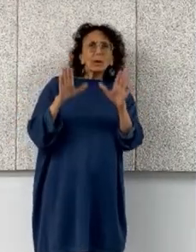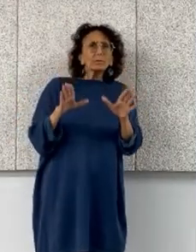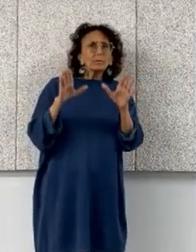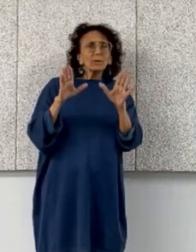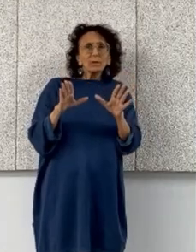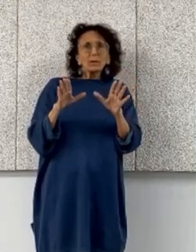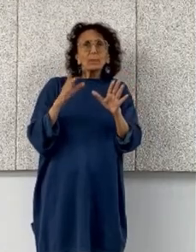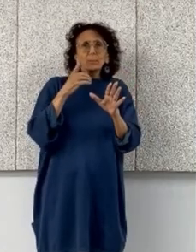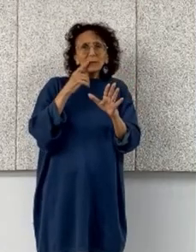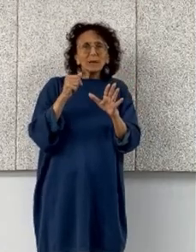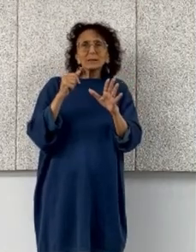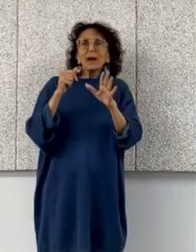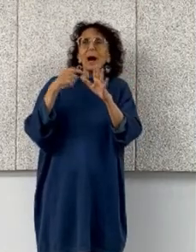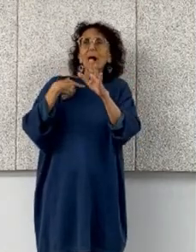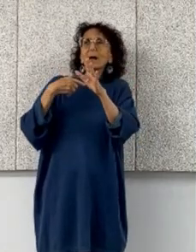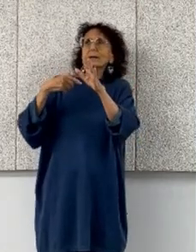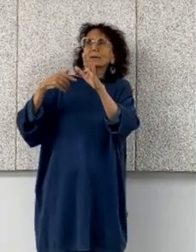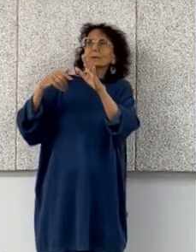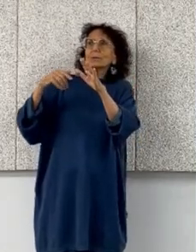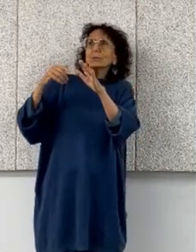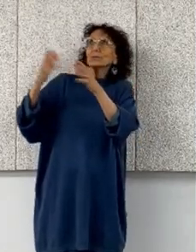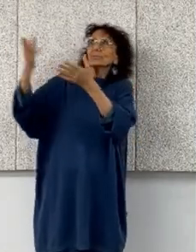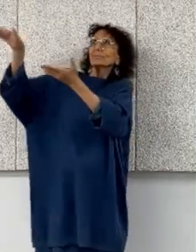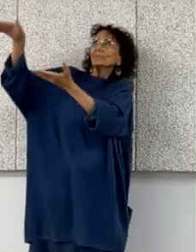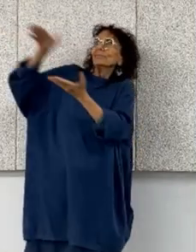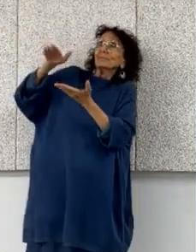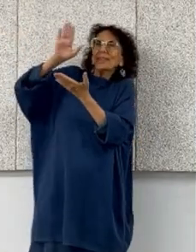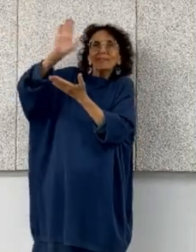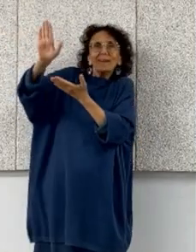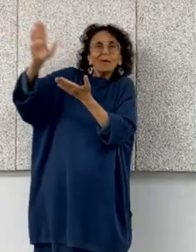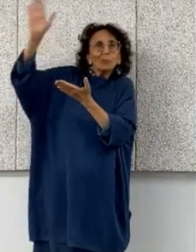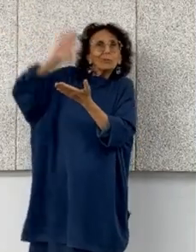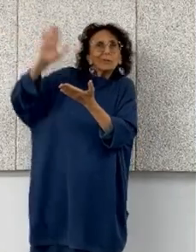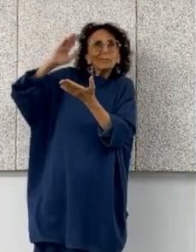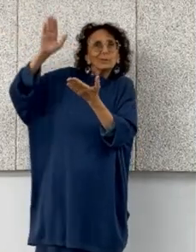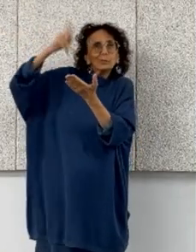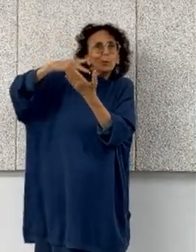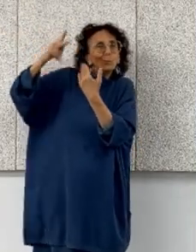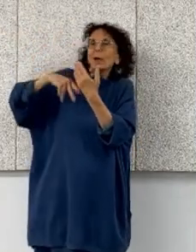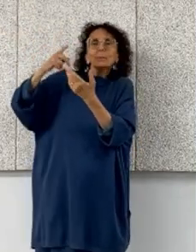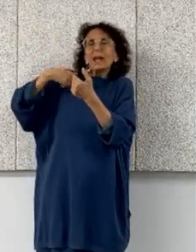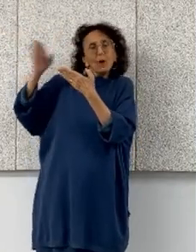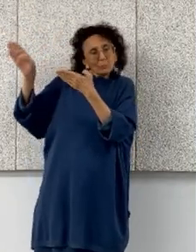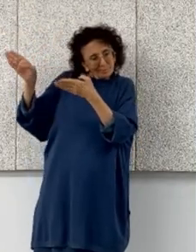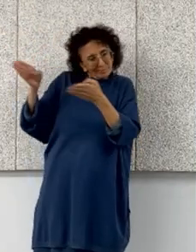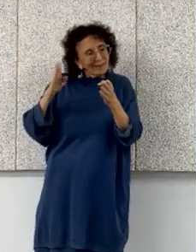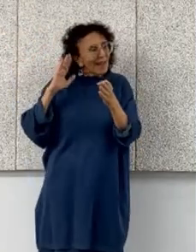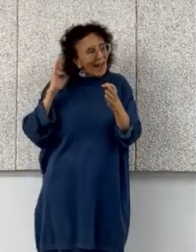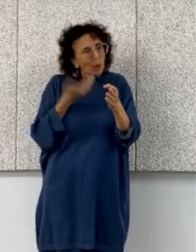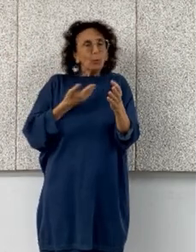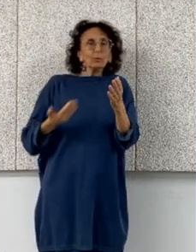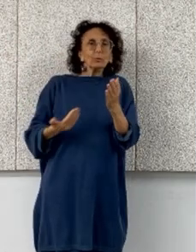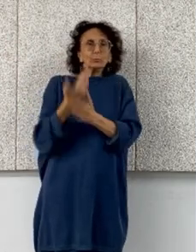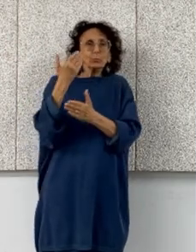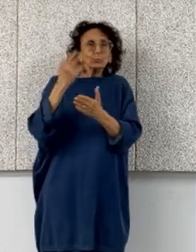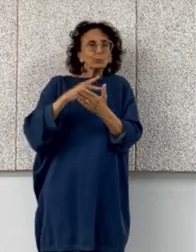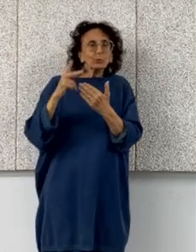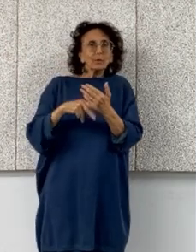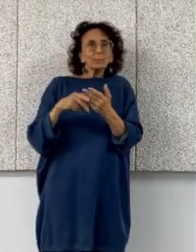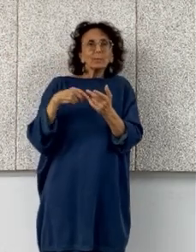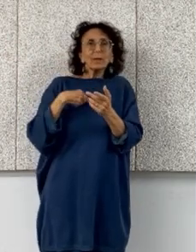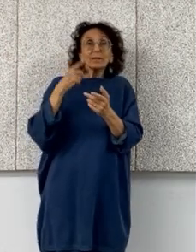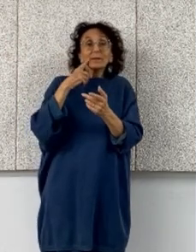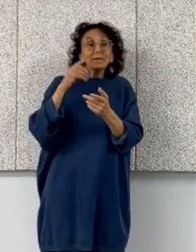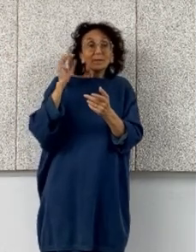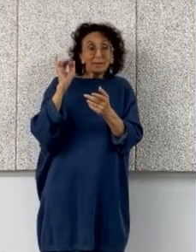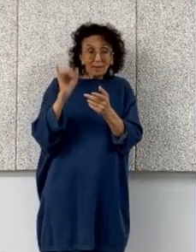working through someone else's programming, I think that is going to really shift,